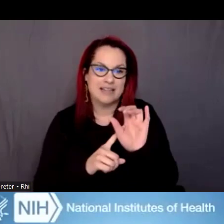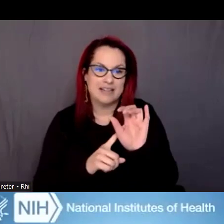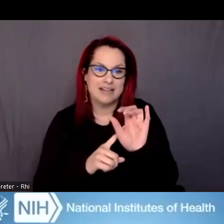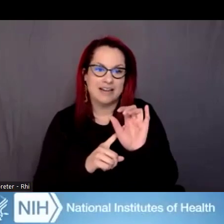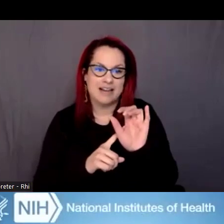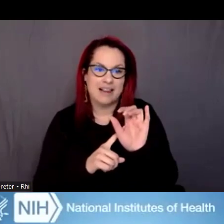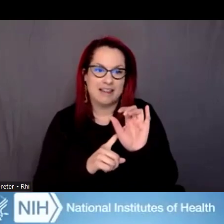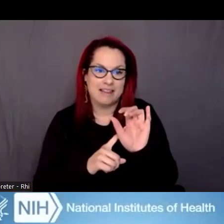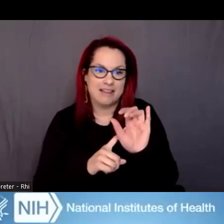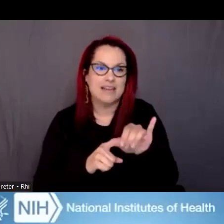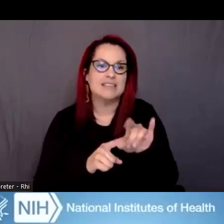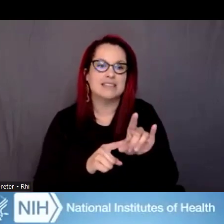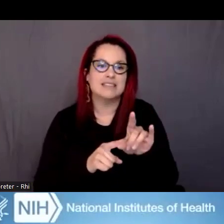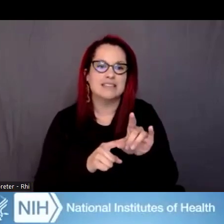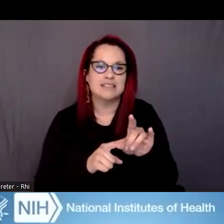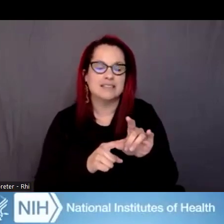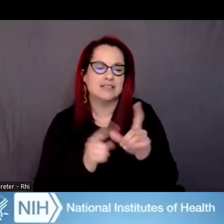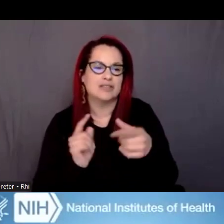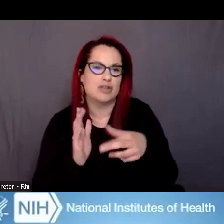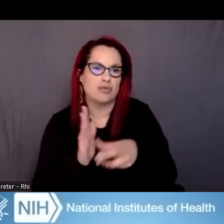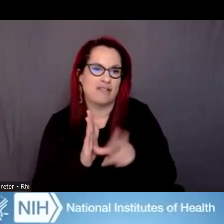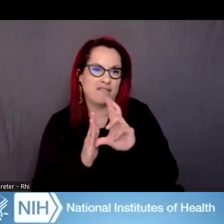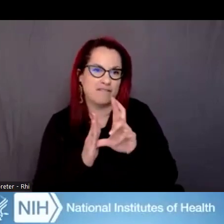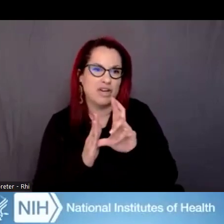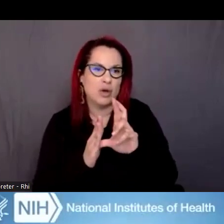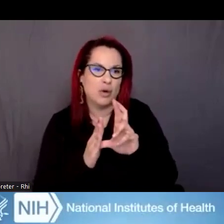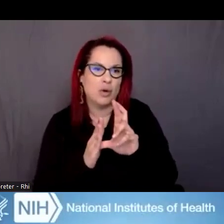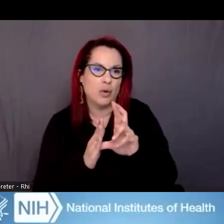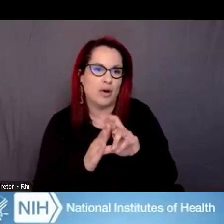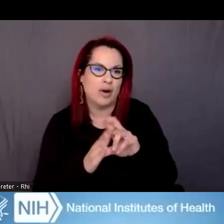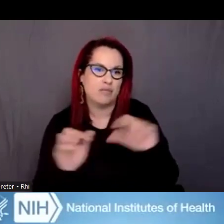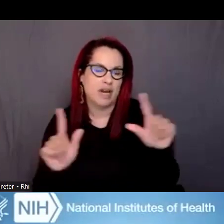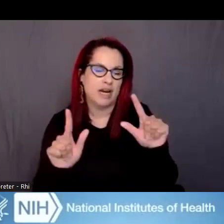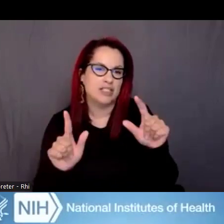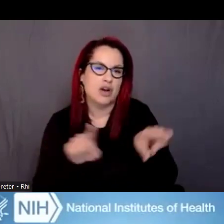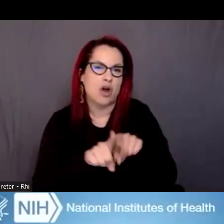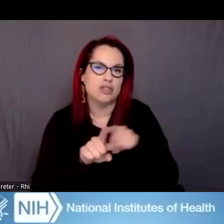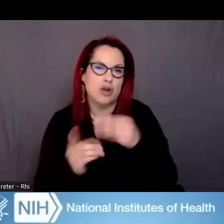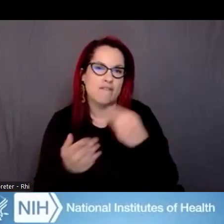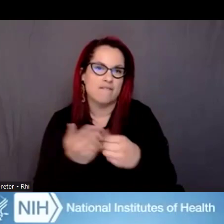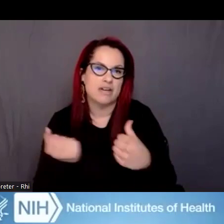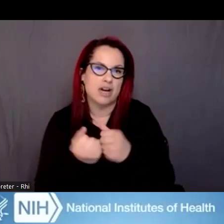Review intranet page and on funding opportunities page. So